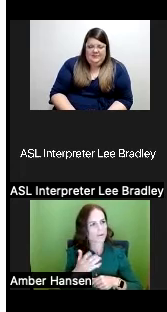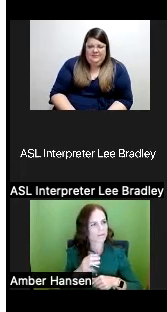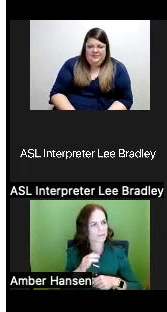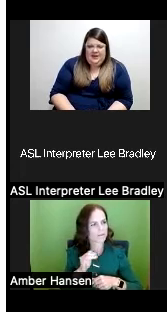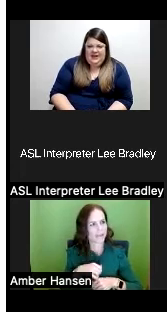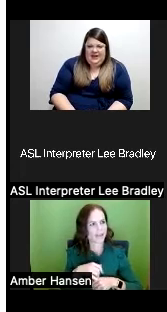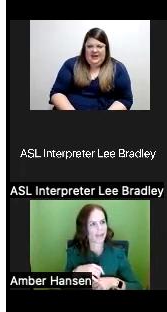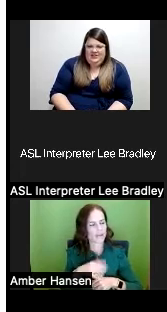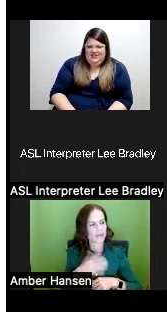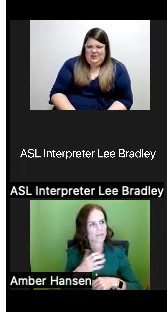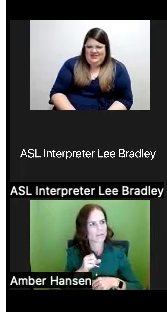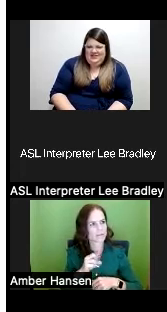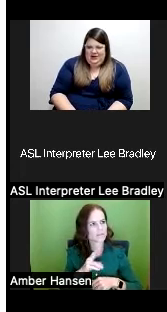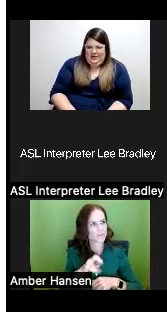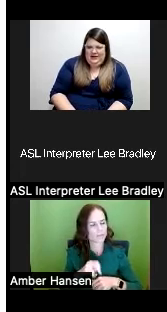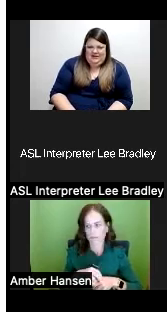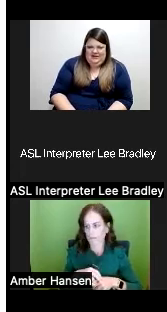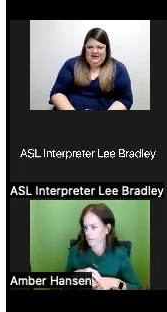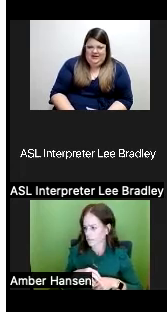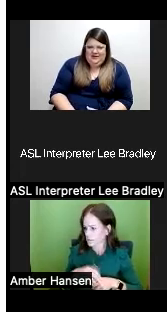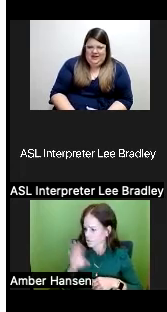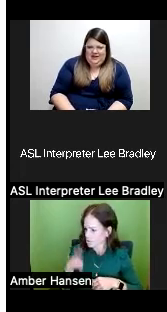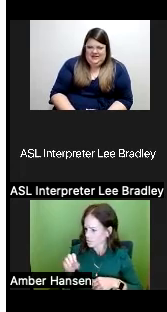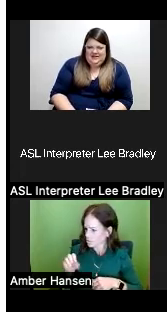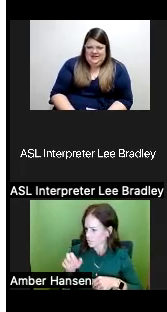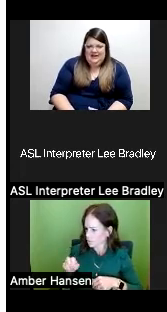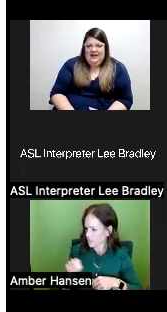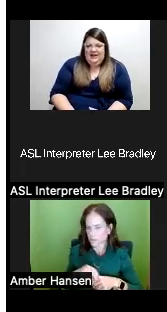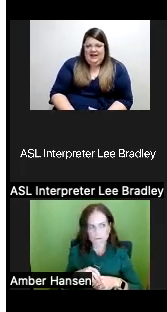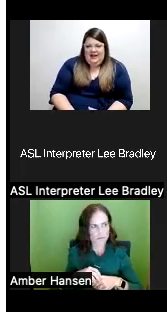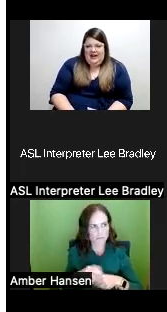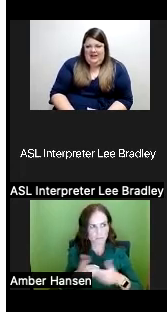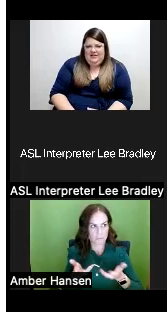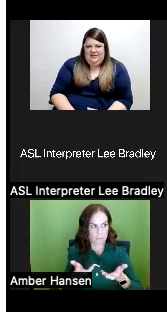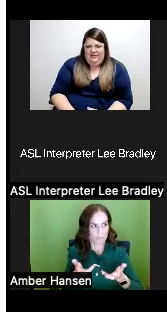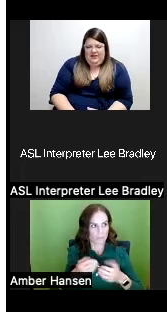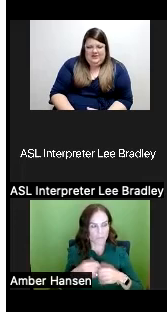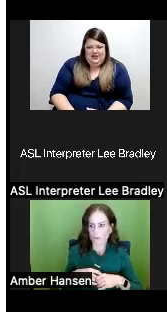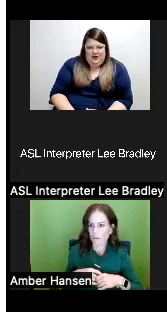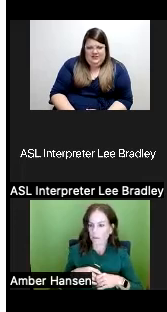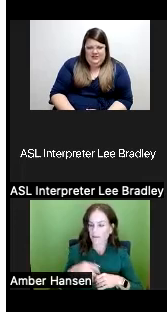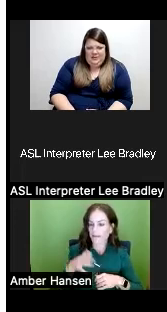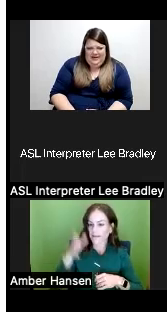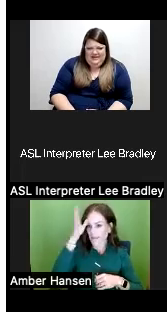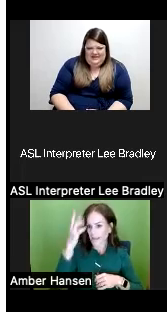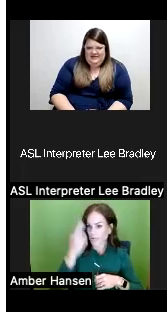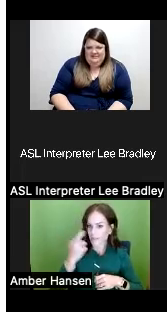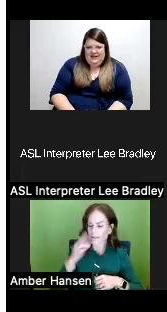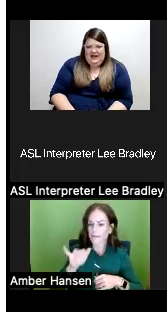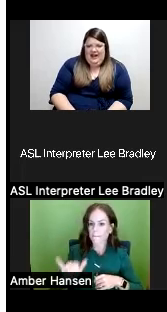Suburban. And she said, what's a Suburban? I don't know what that is. And her father said, you don't know what a Suburban